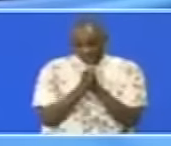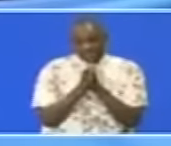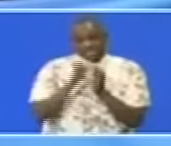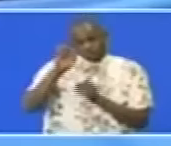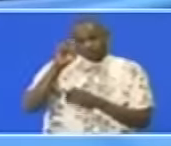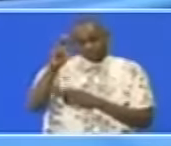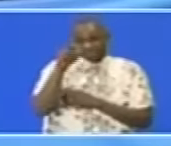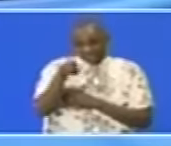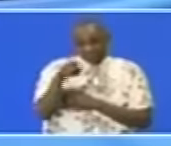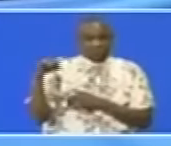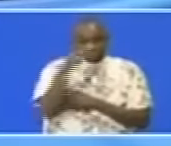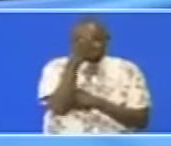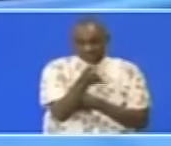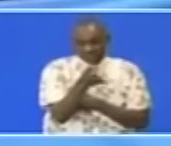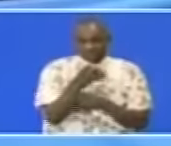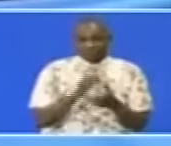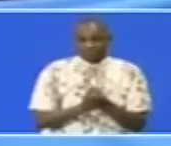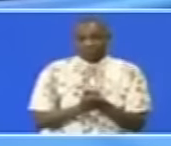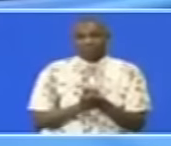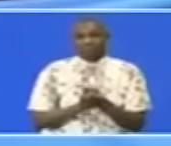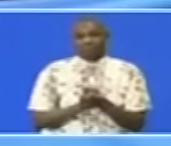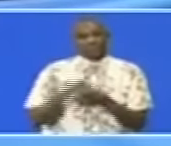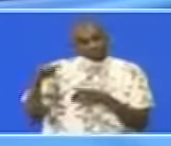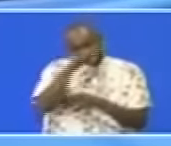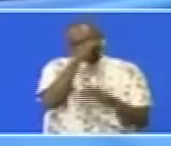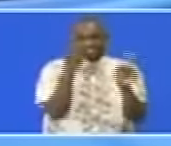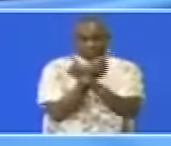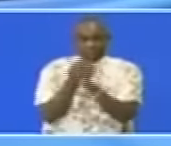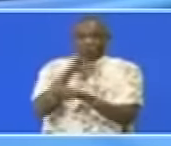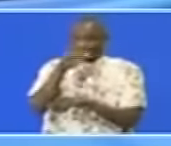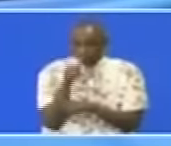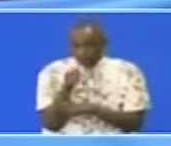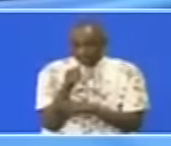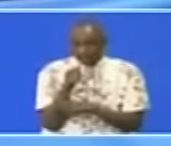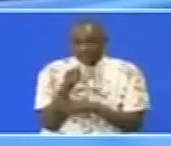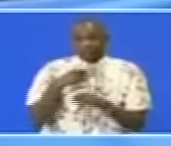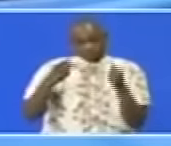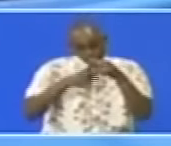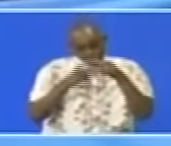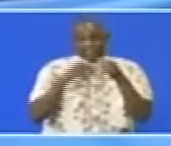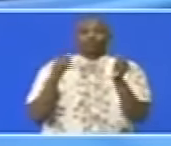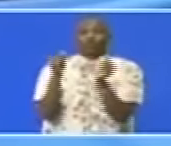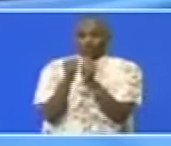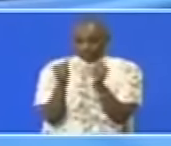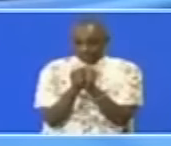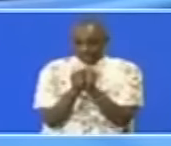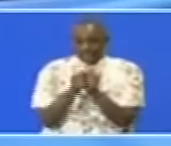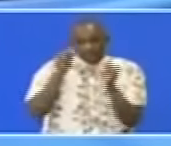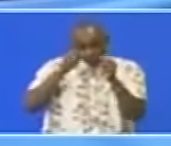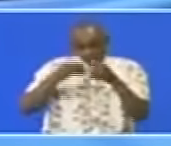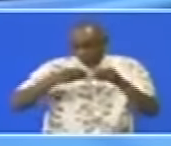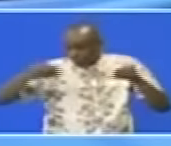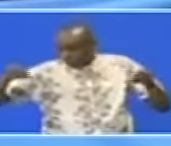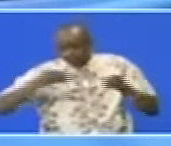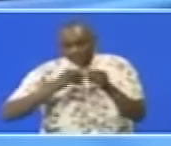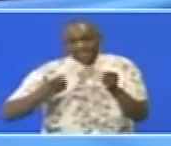charter company to begin charter flights from this July to October and could extend to